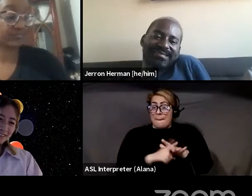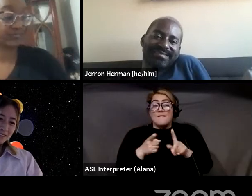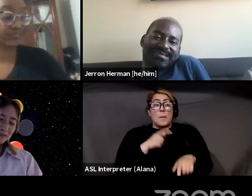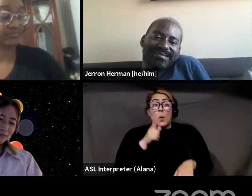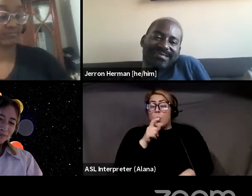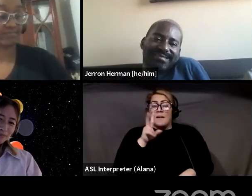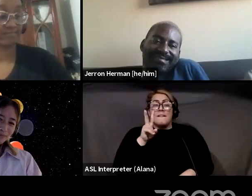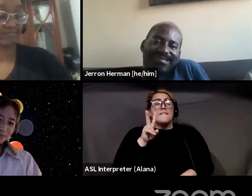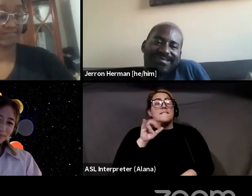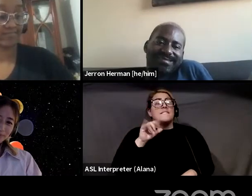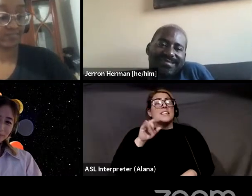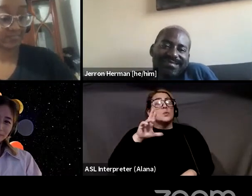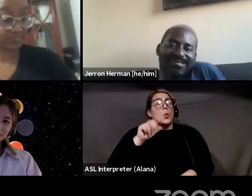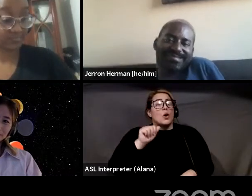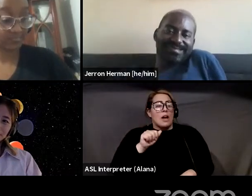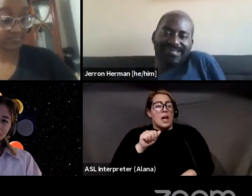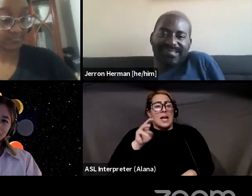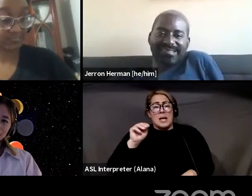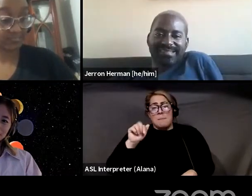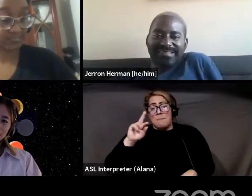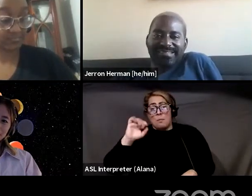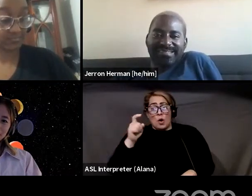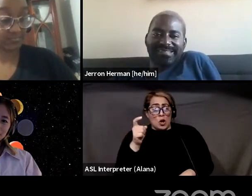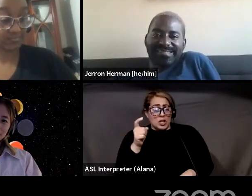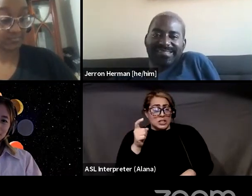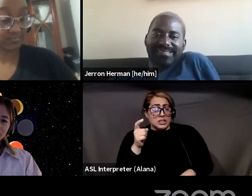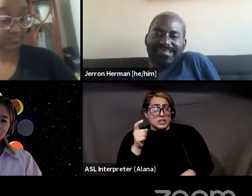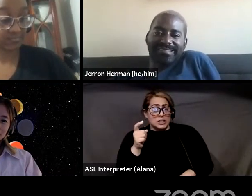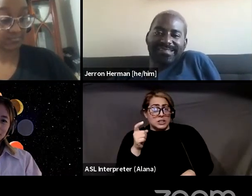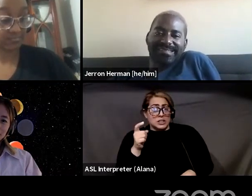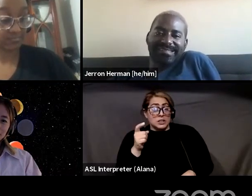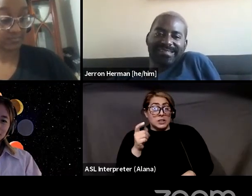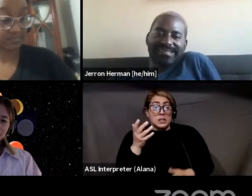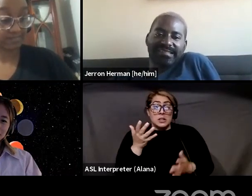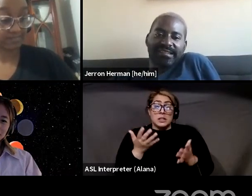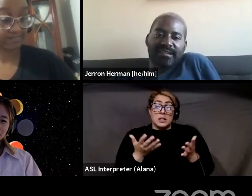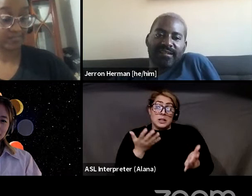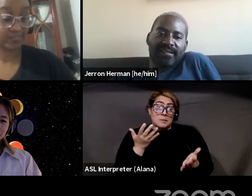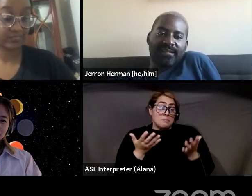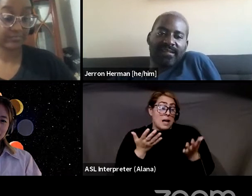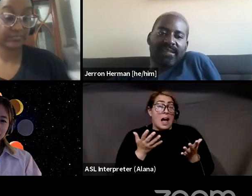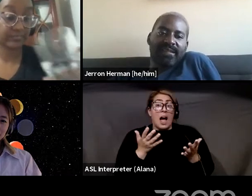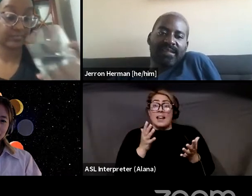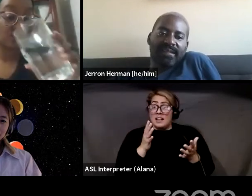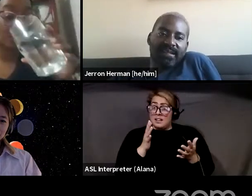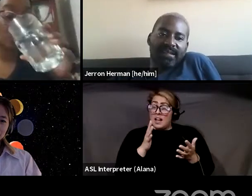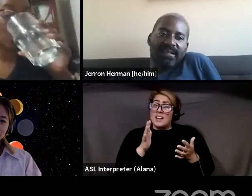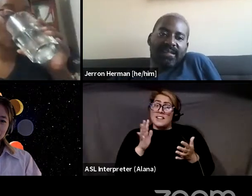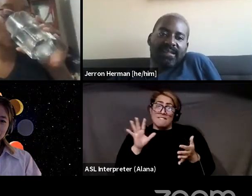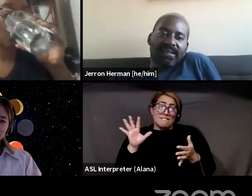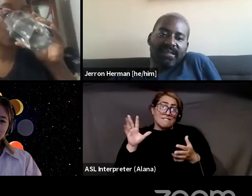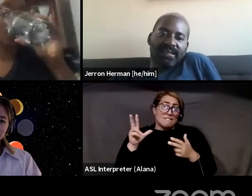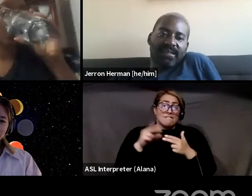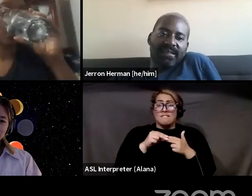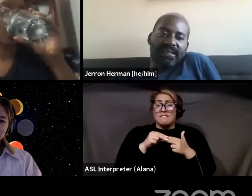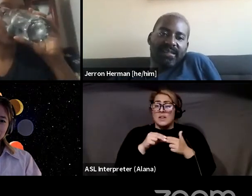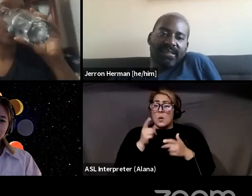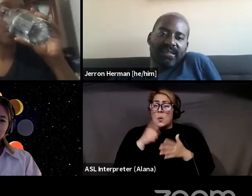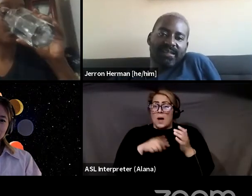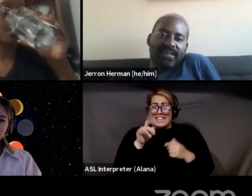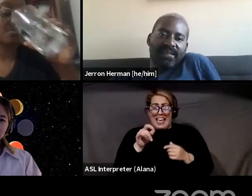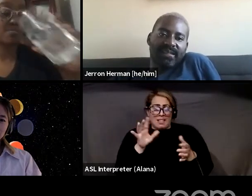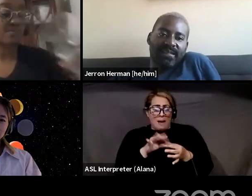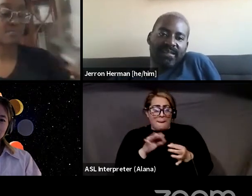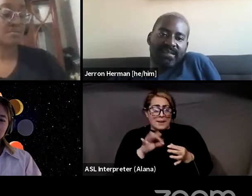Marks, which might kind of take up what Kayla just said. It says, does the notion